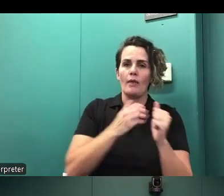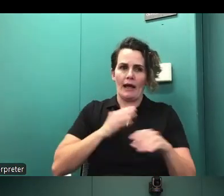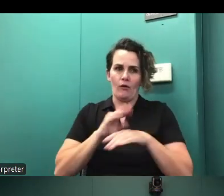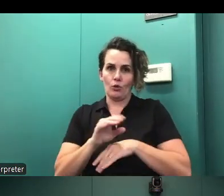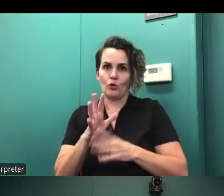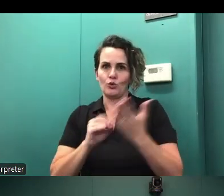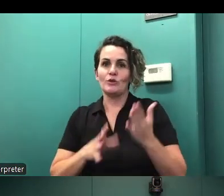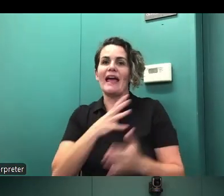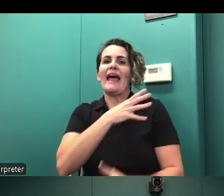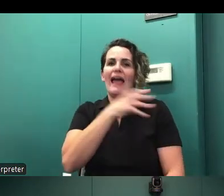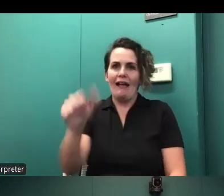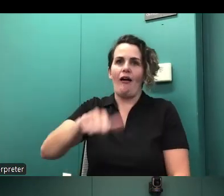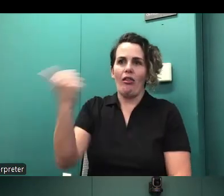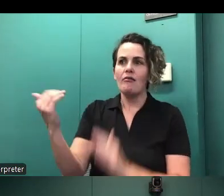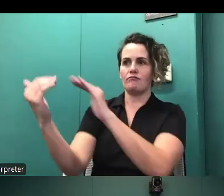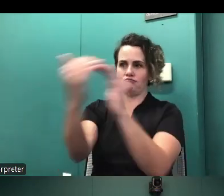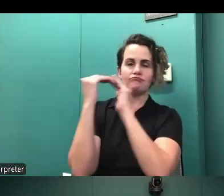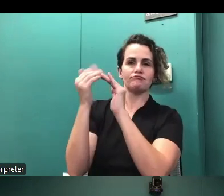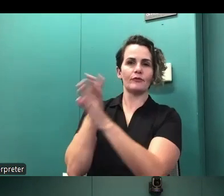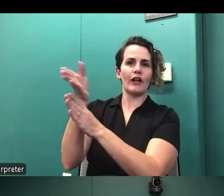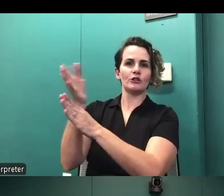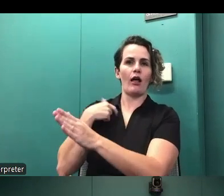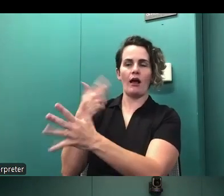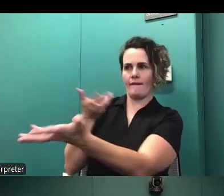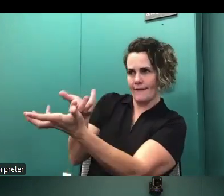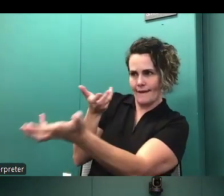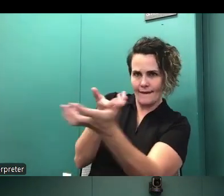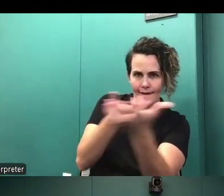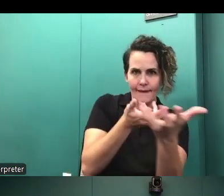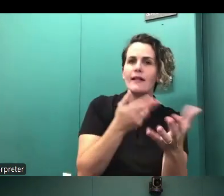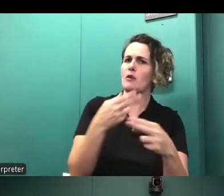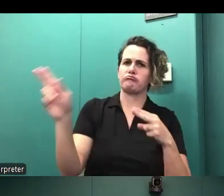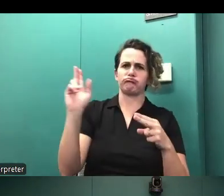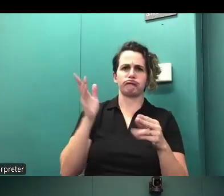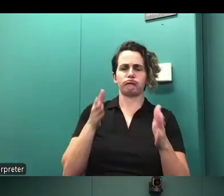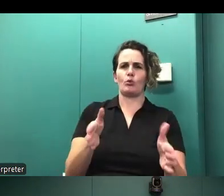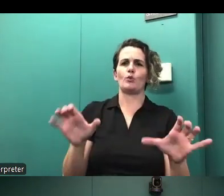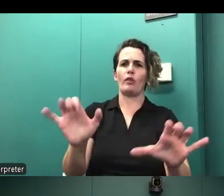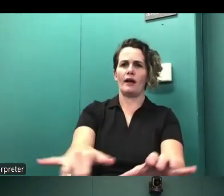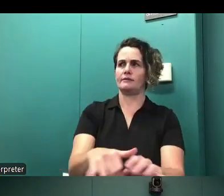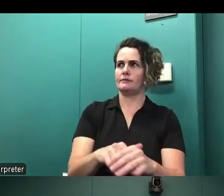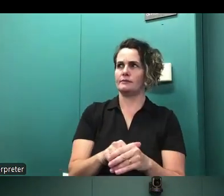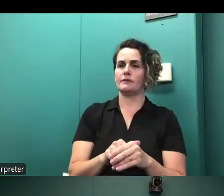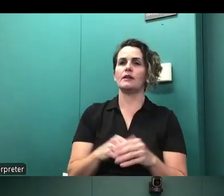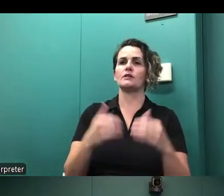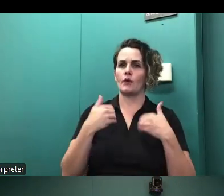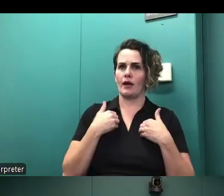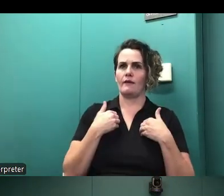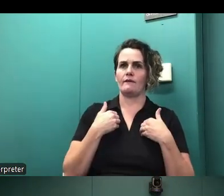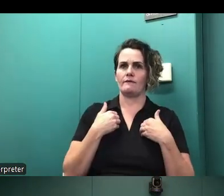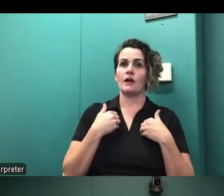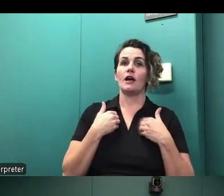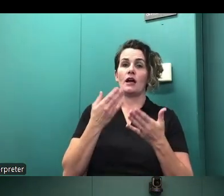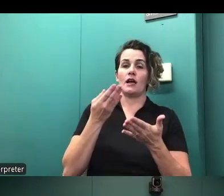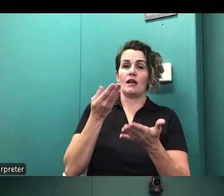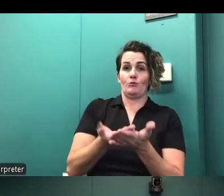but also the other professionals that I work with. And it's a quick way for me to do that. And I also have documentation that